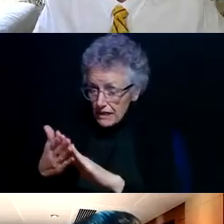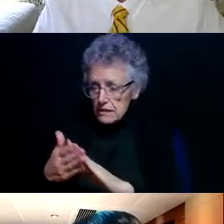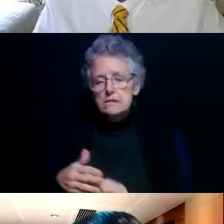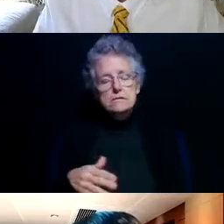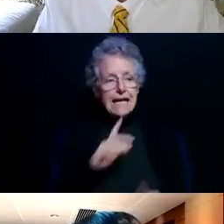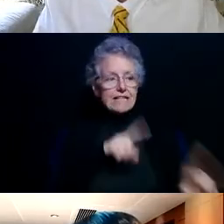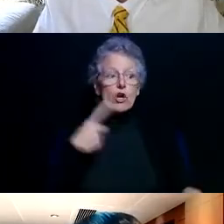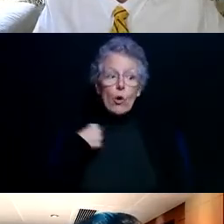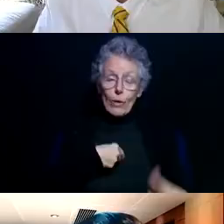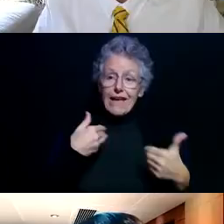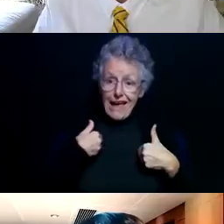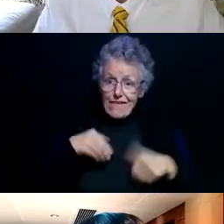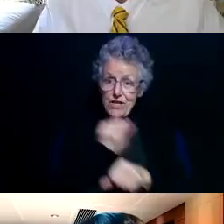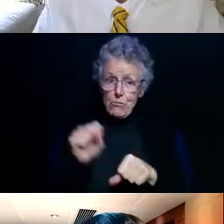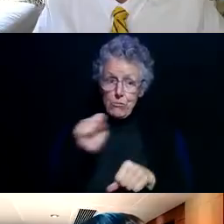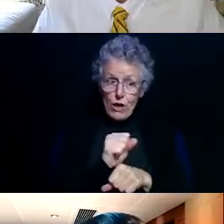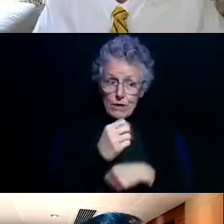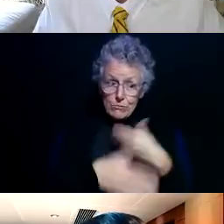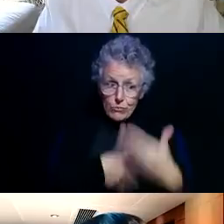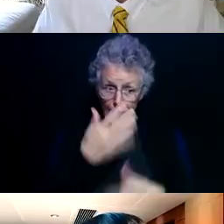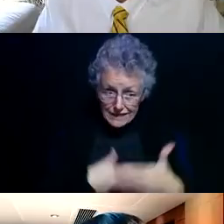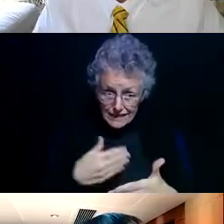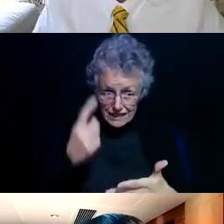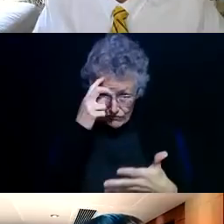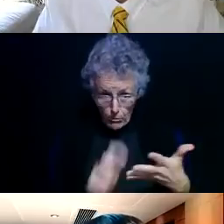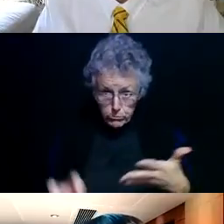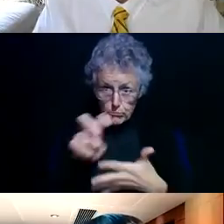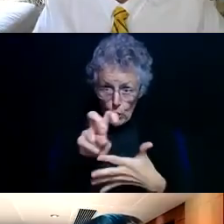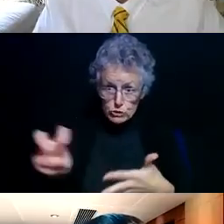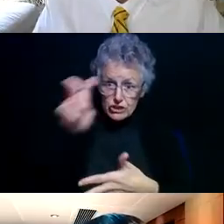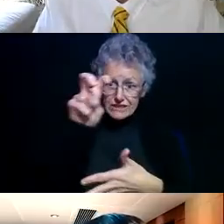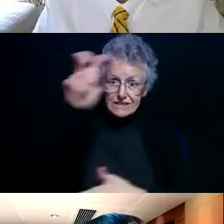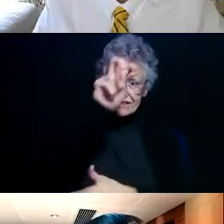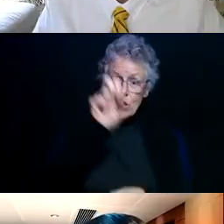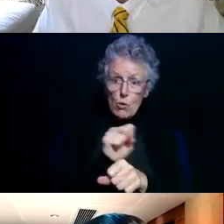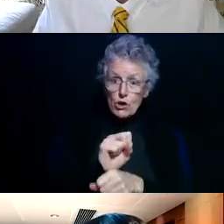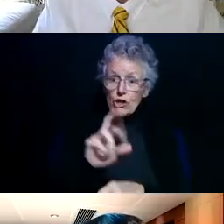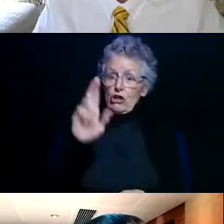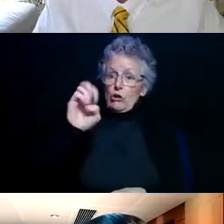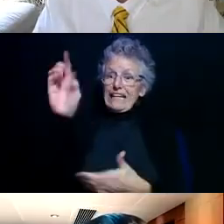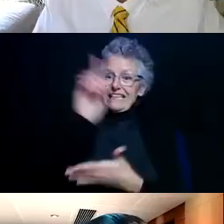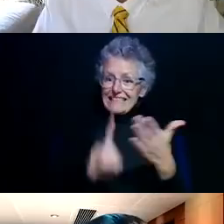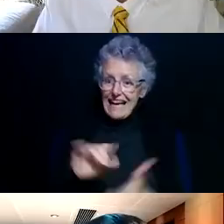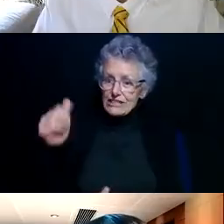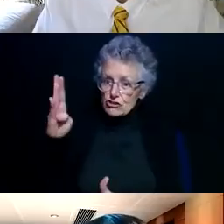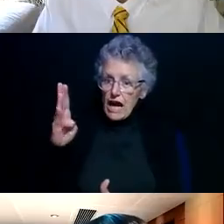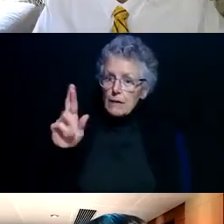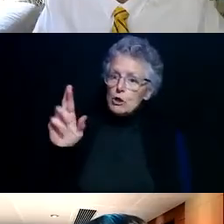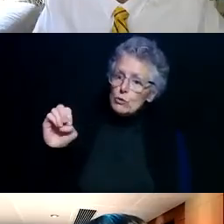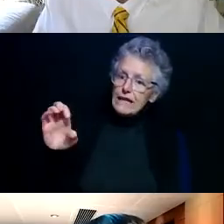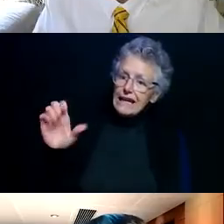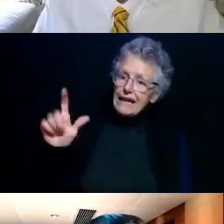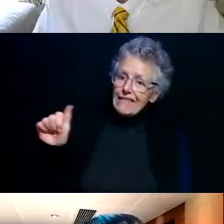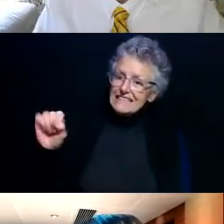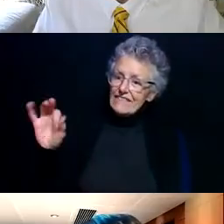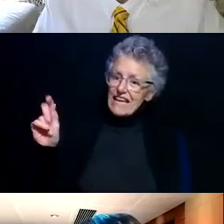through for promotions, redesign, work redesign, and job reclassifications. We would follow